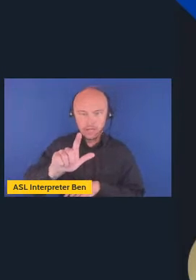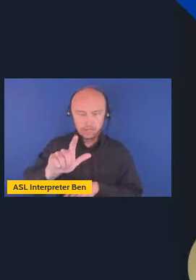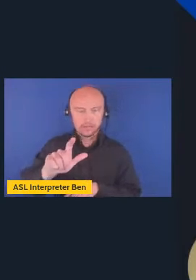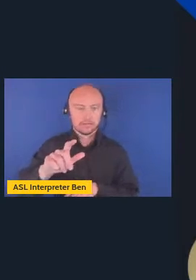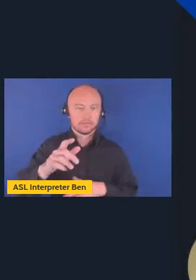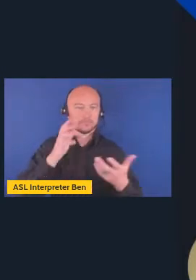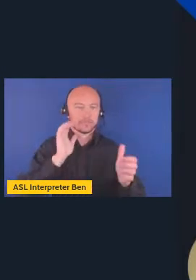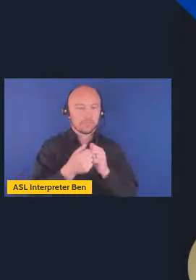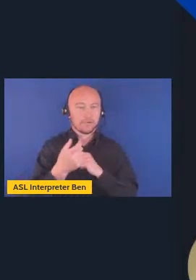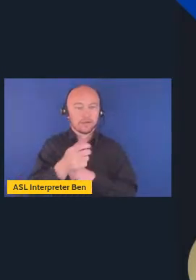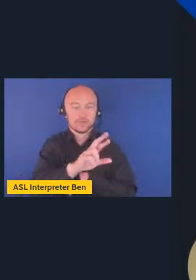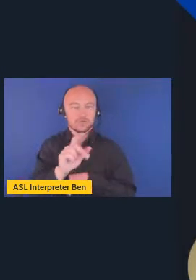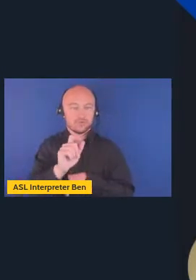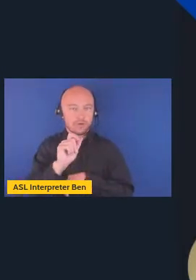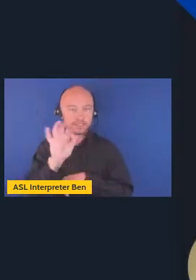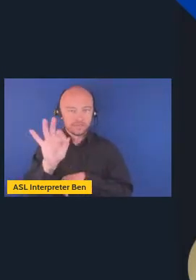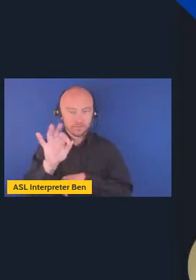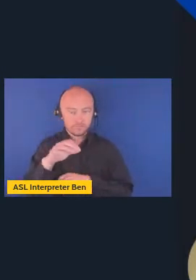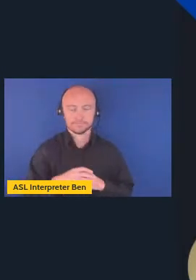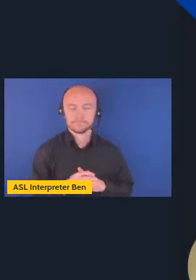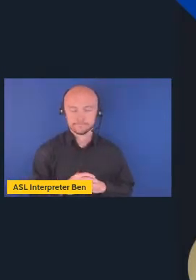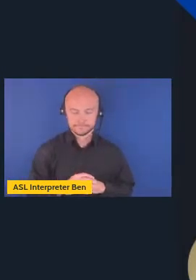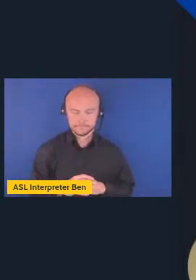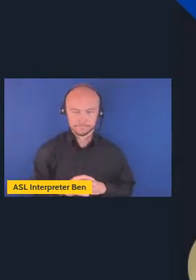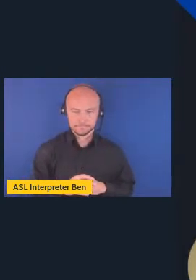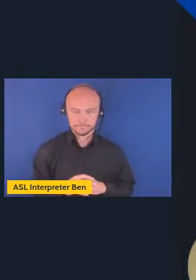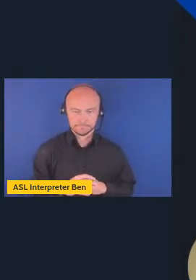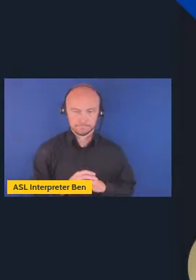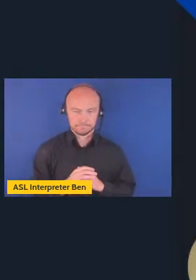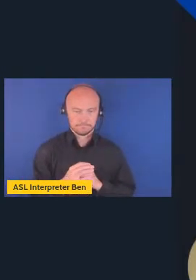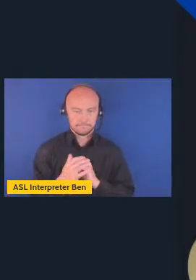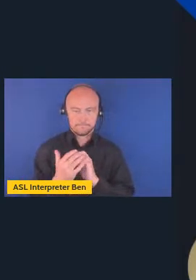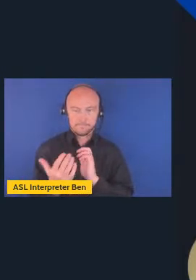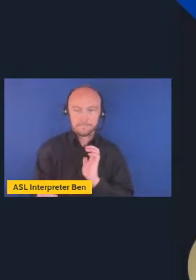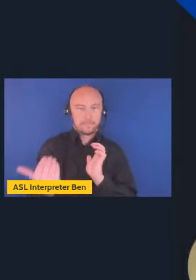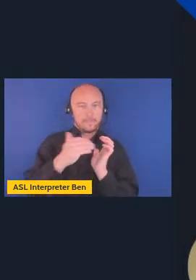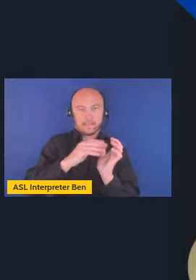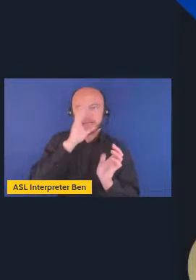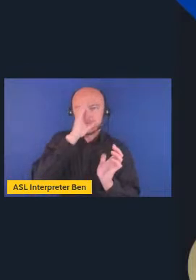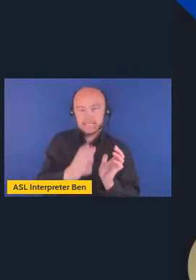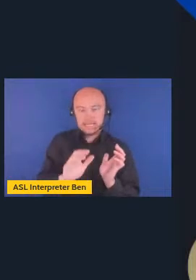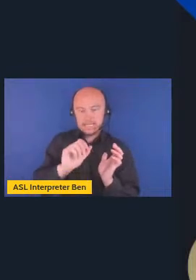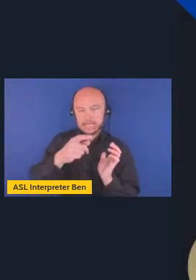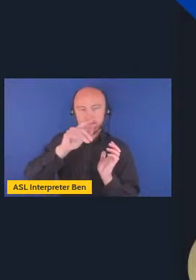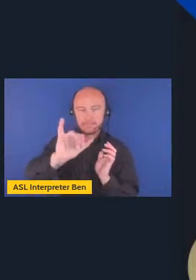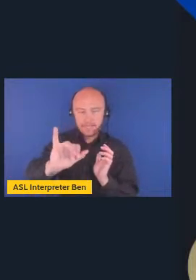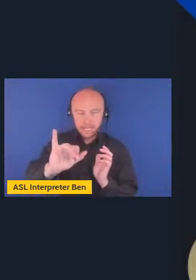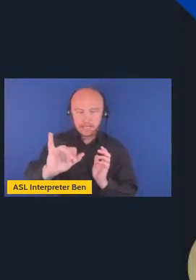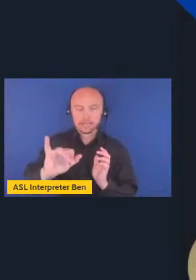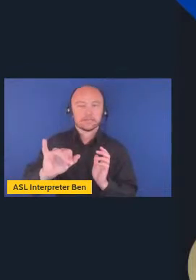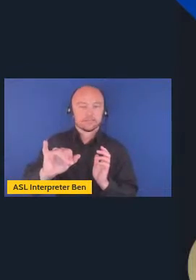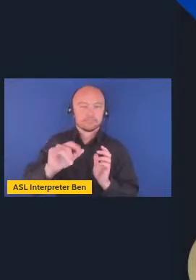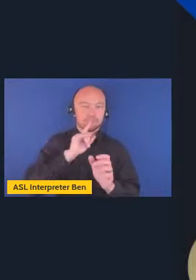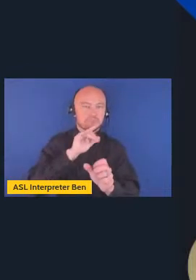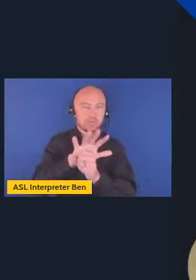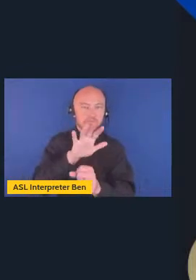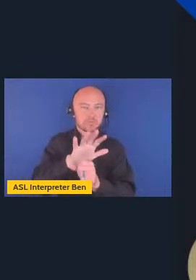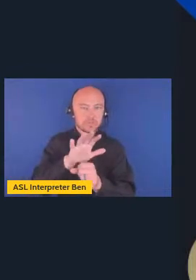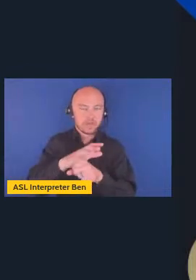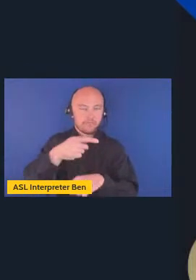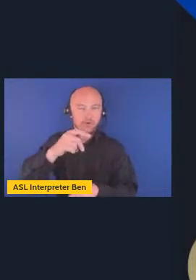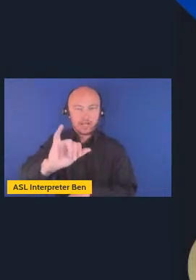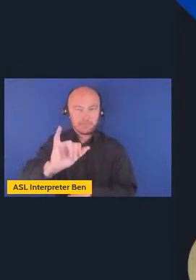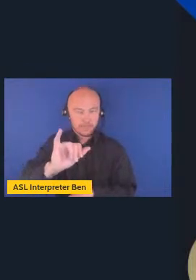RESTful API approach. And again, since there were dedicated APIs, there was an AppSync API for